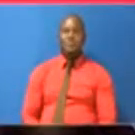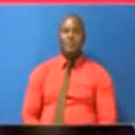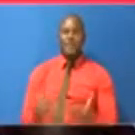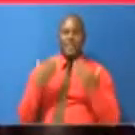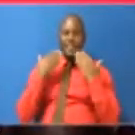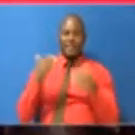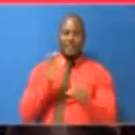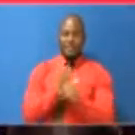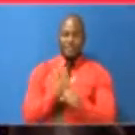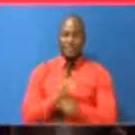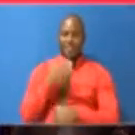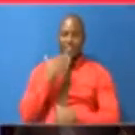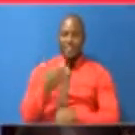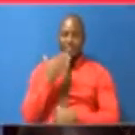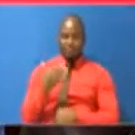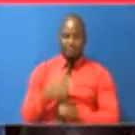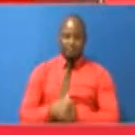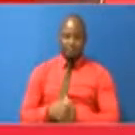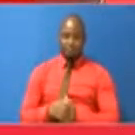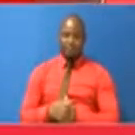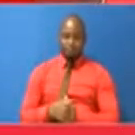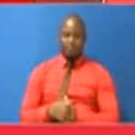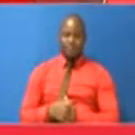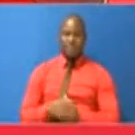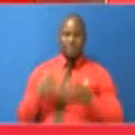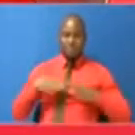thank you very much thank you very much